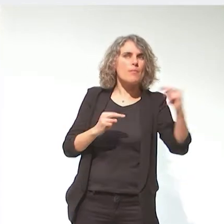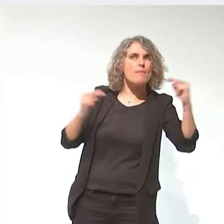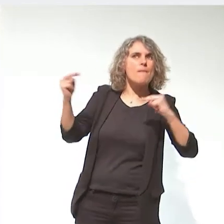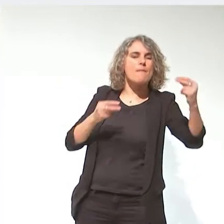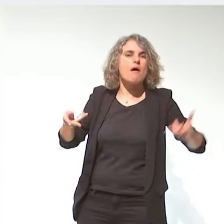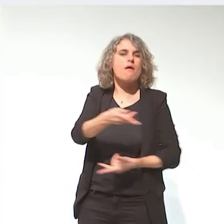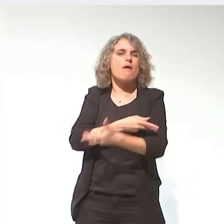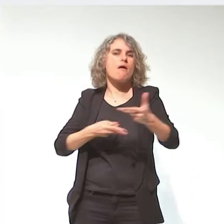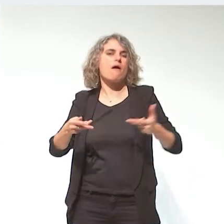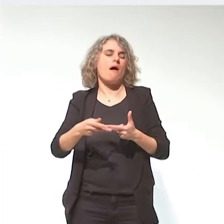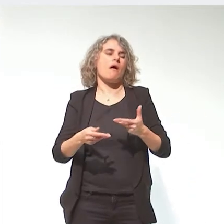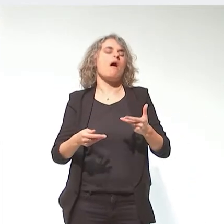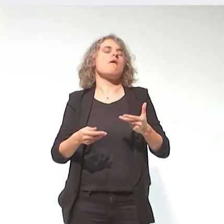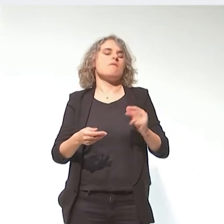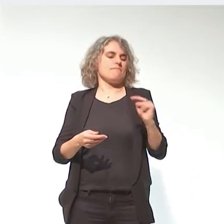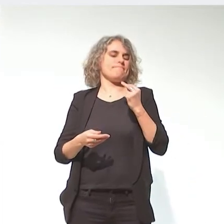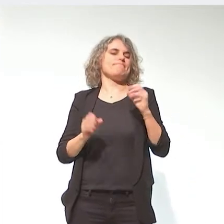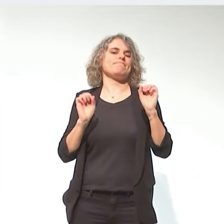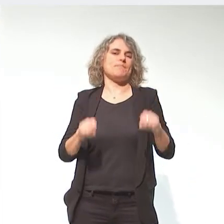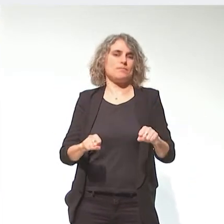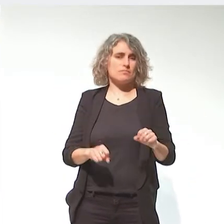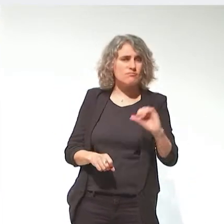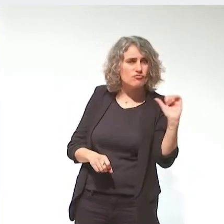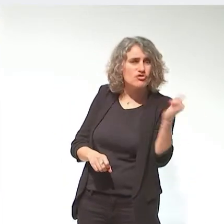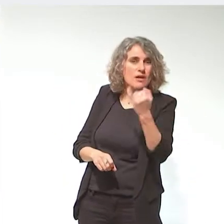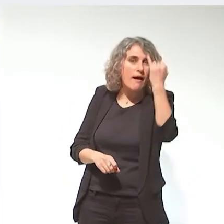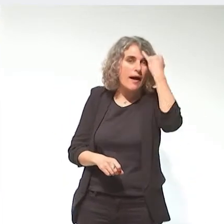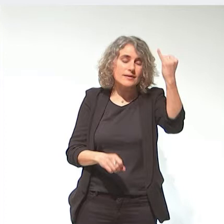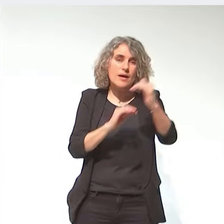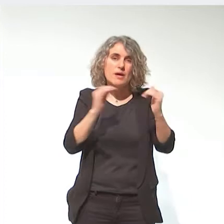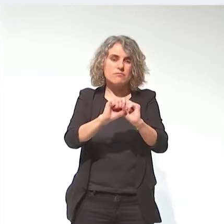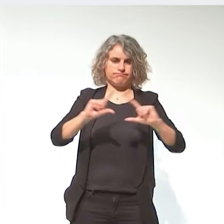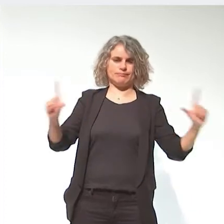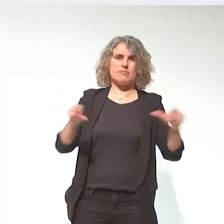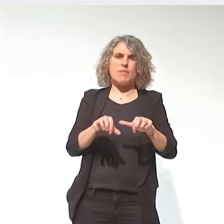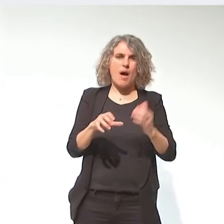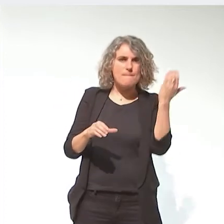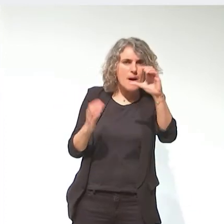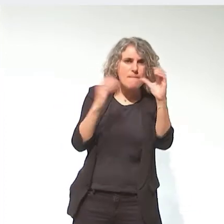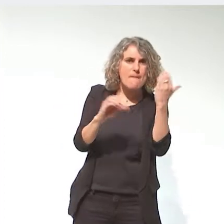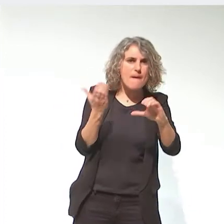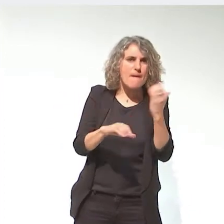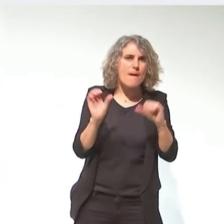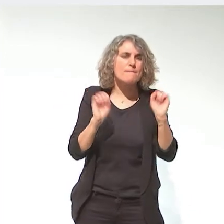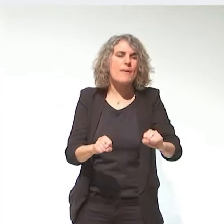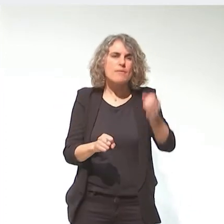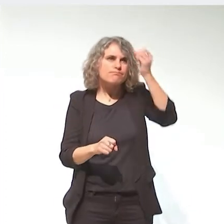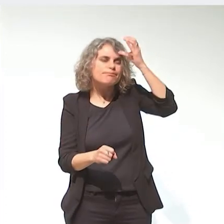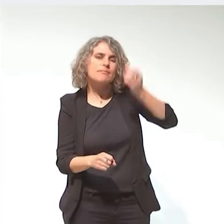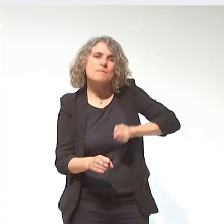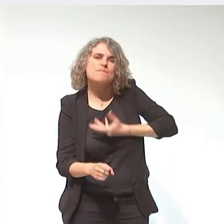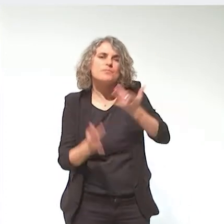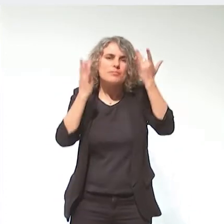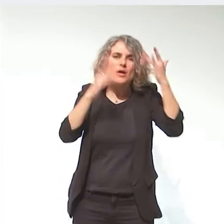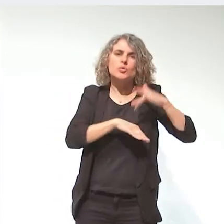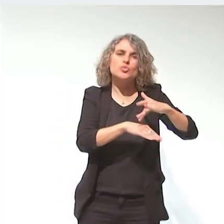share your expertise and ideas in the platform, in particular to shape the next flagship initiatives of